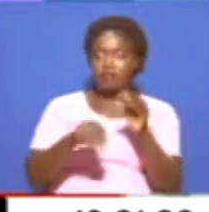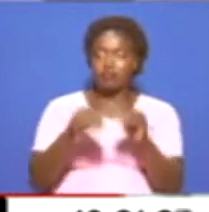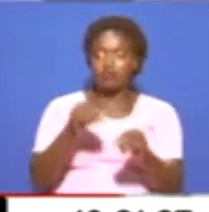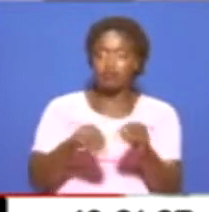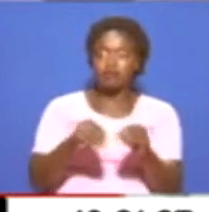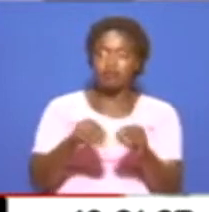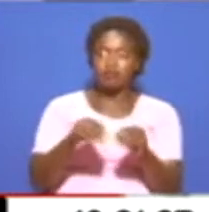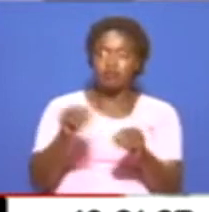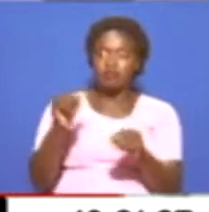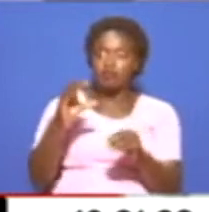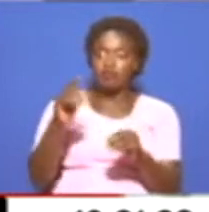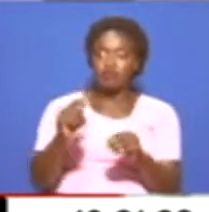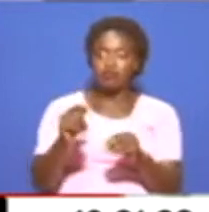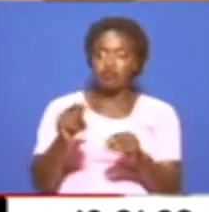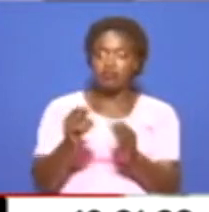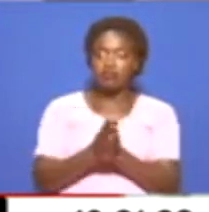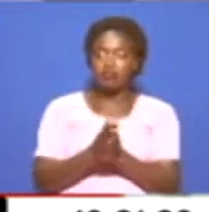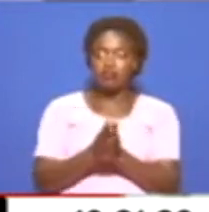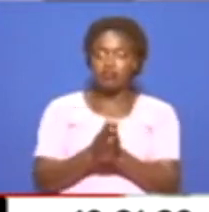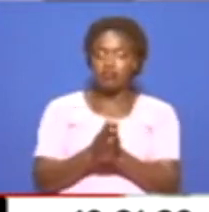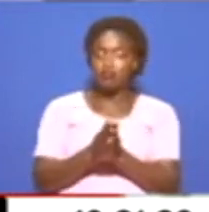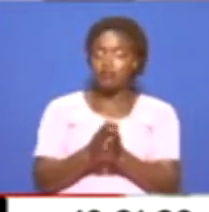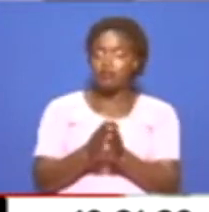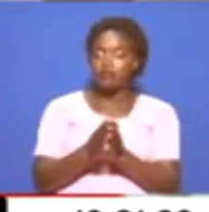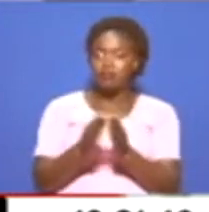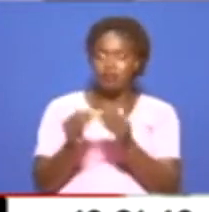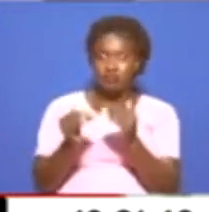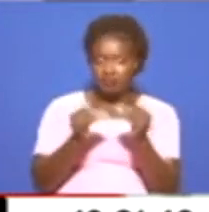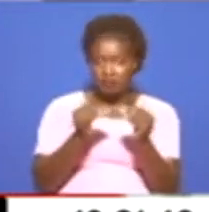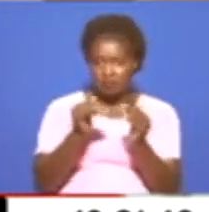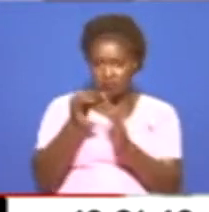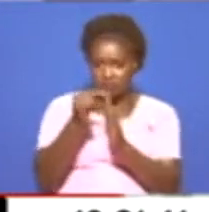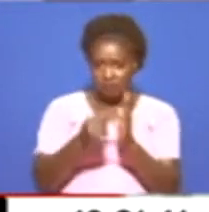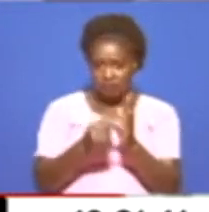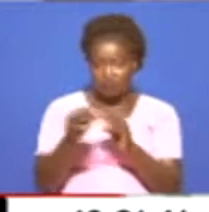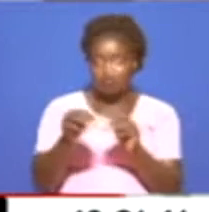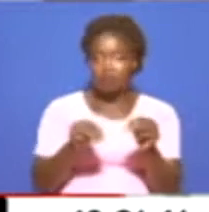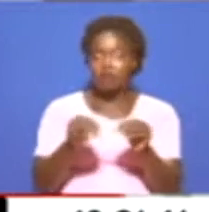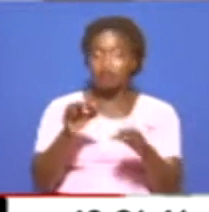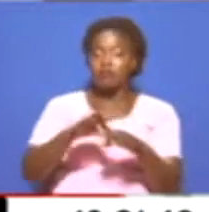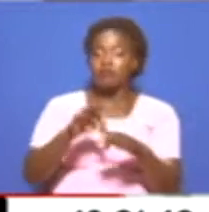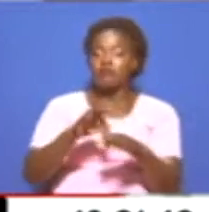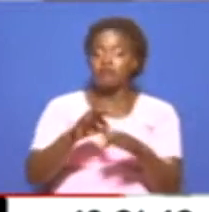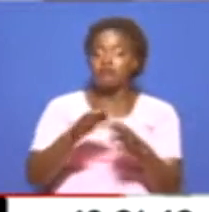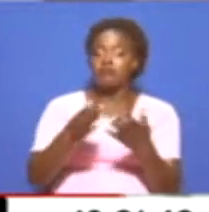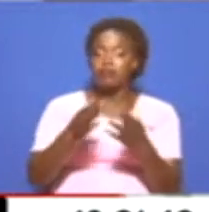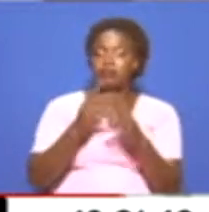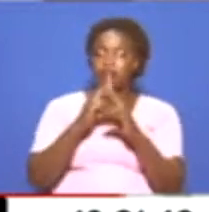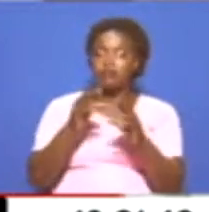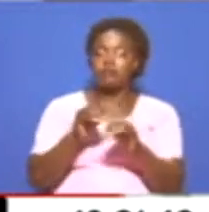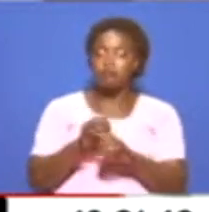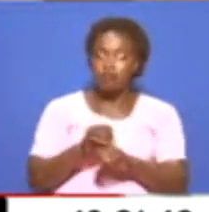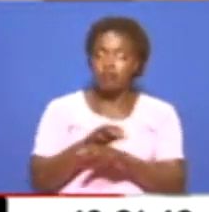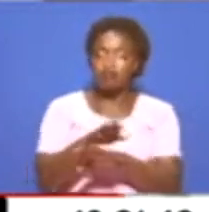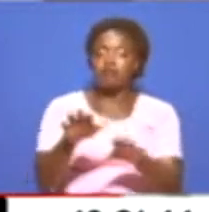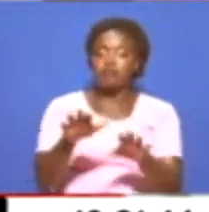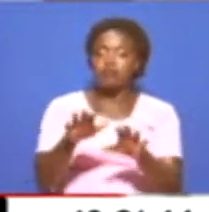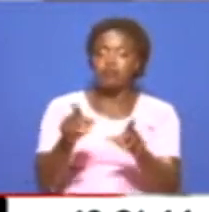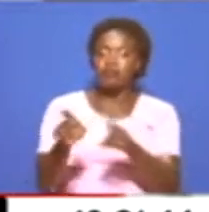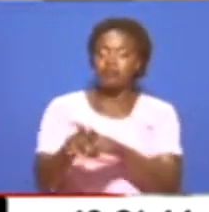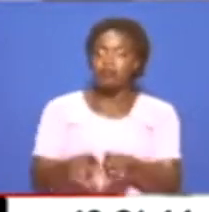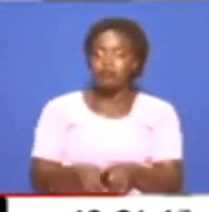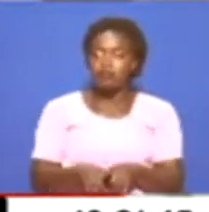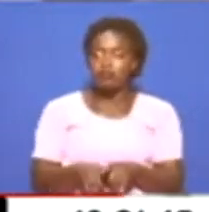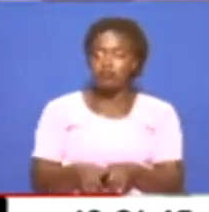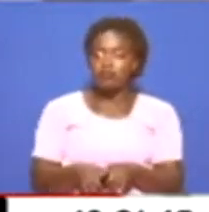integrated elections management system for voter registration, voter identification, and result transmission. This is according to